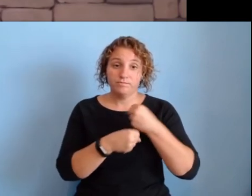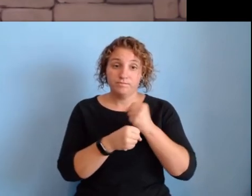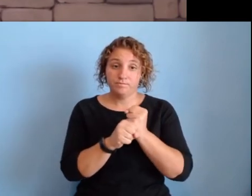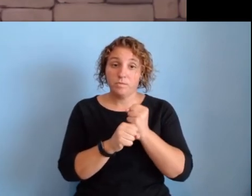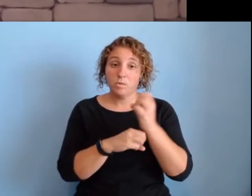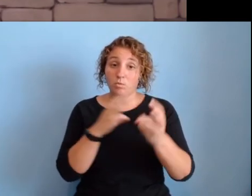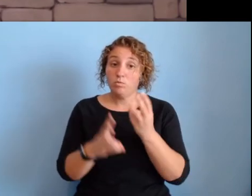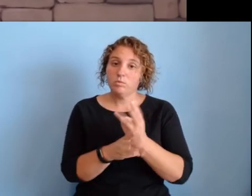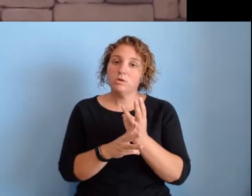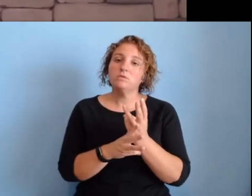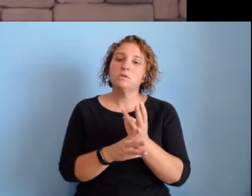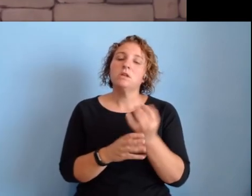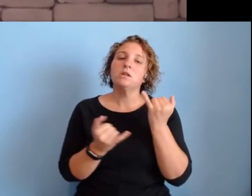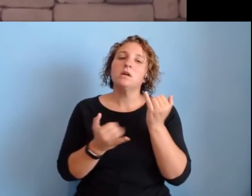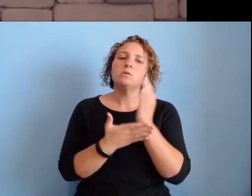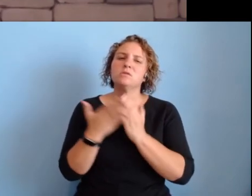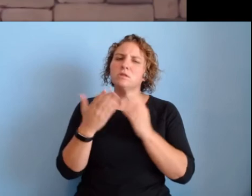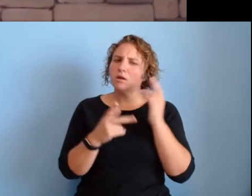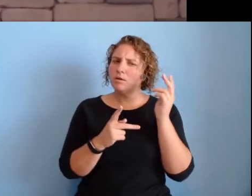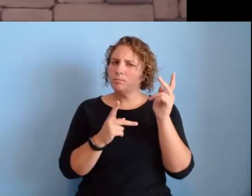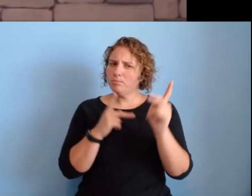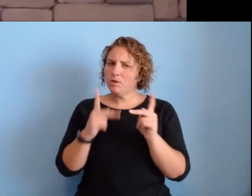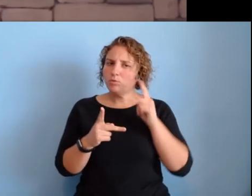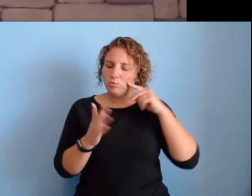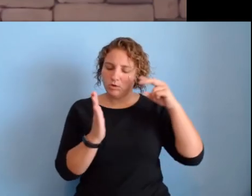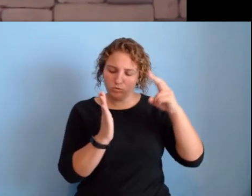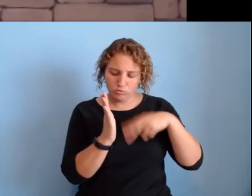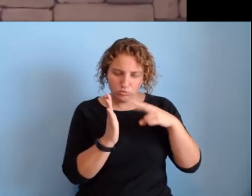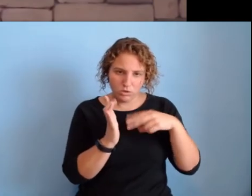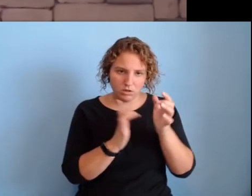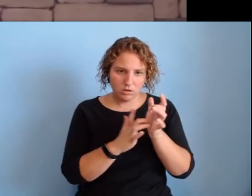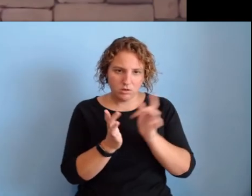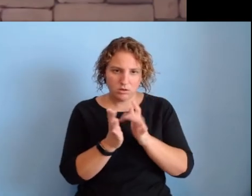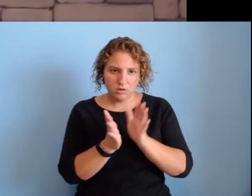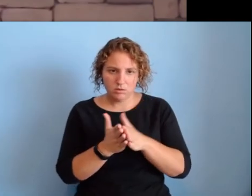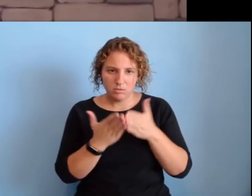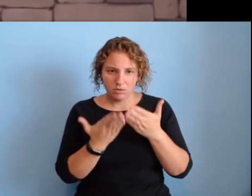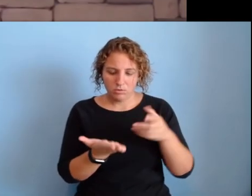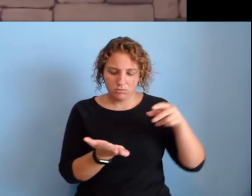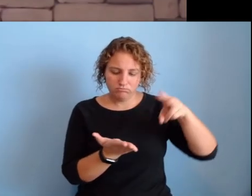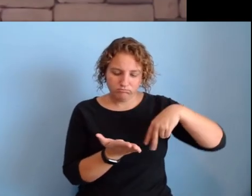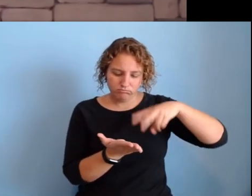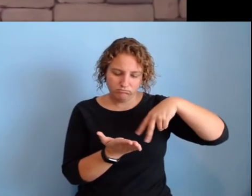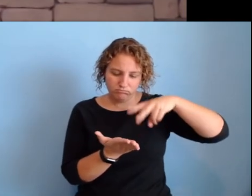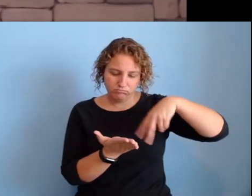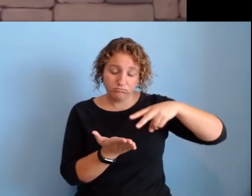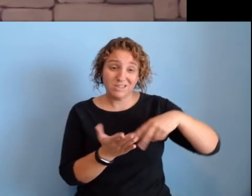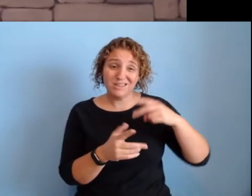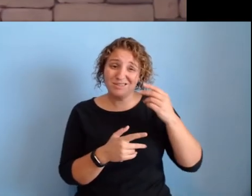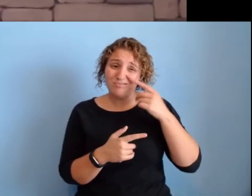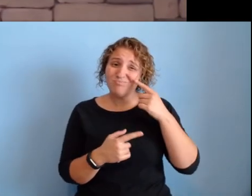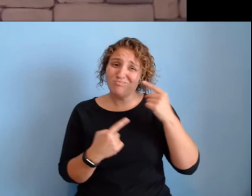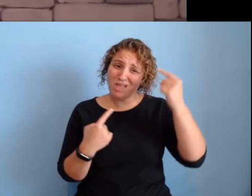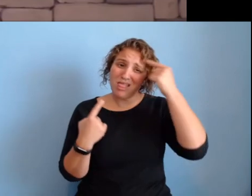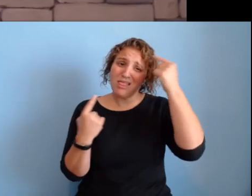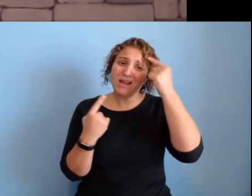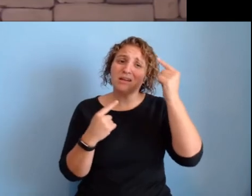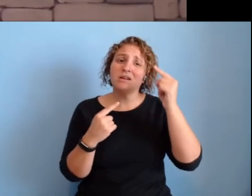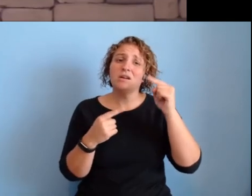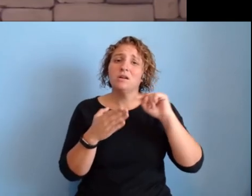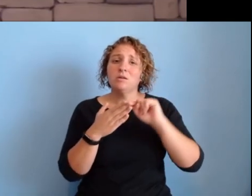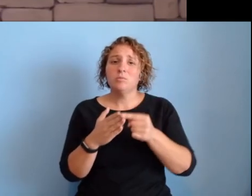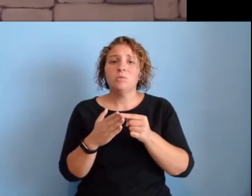some people who, when they read God's word, treat the book of Genesis, for example, and the things that are revealed as though when